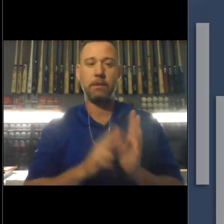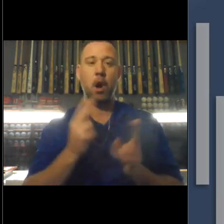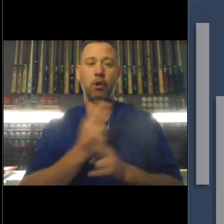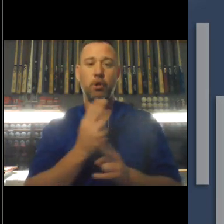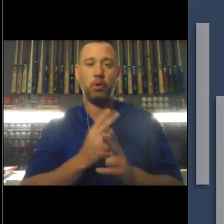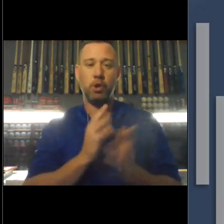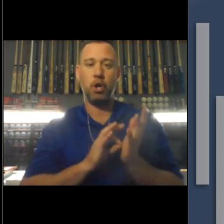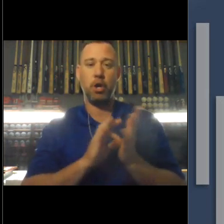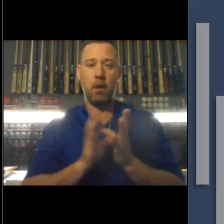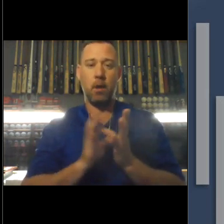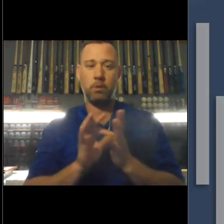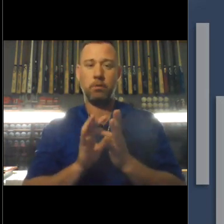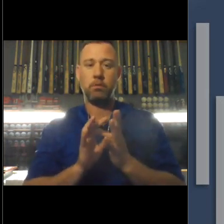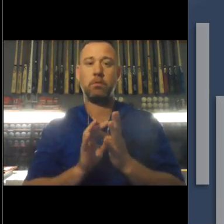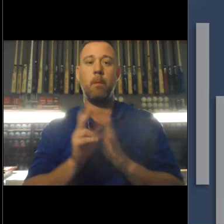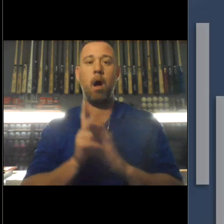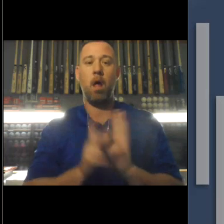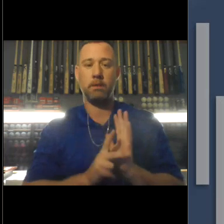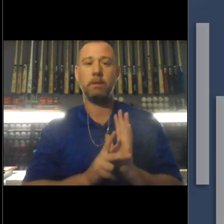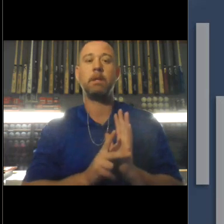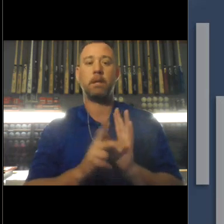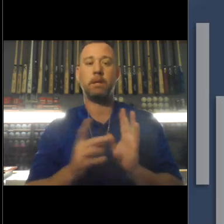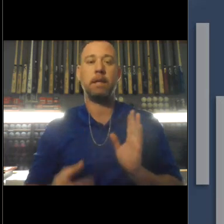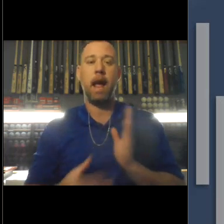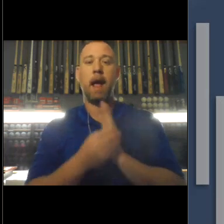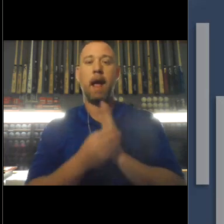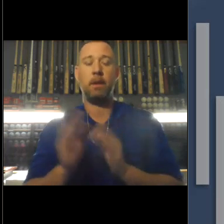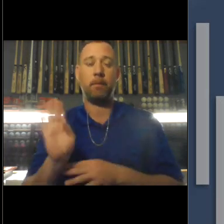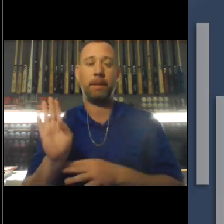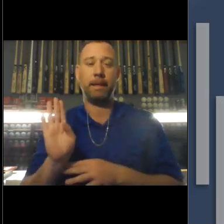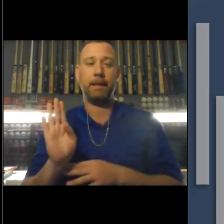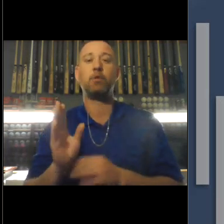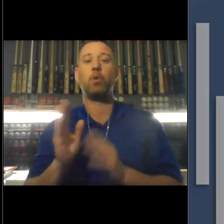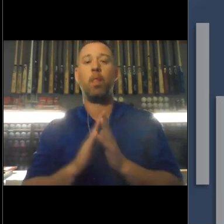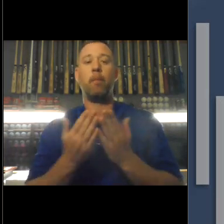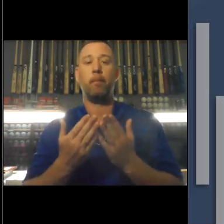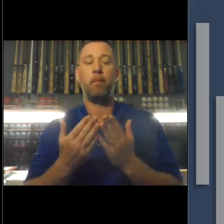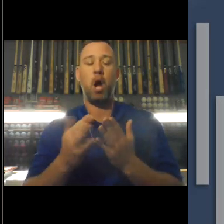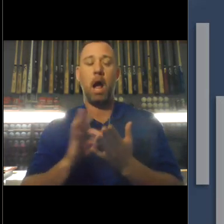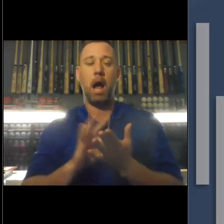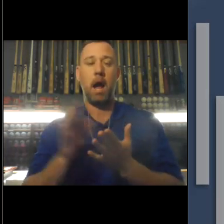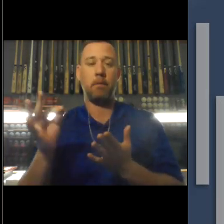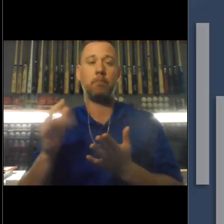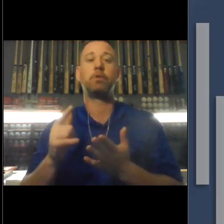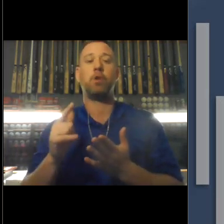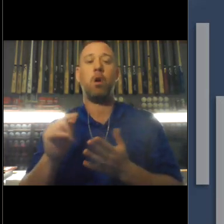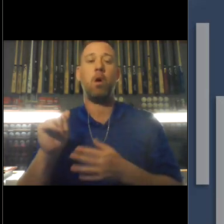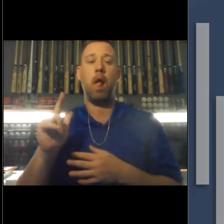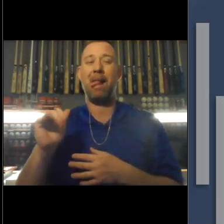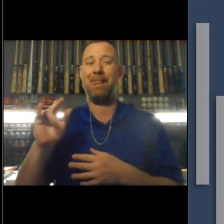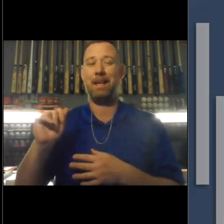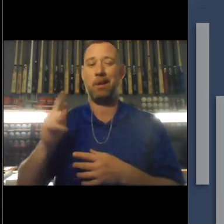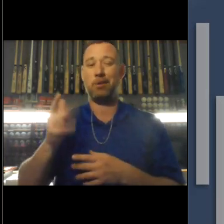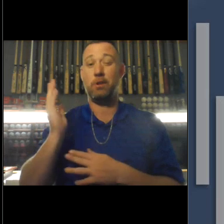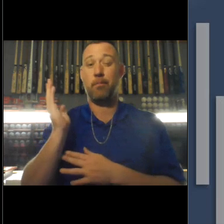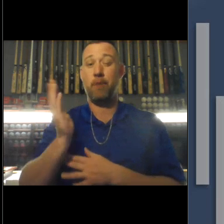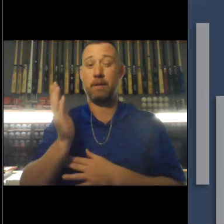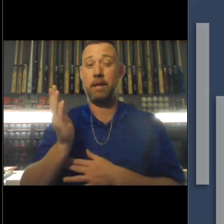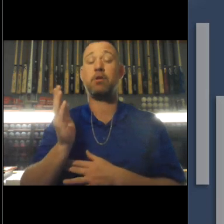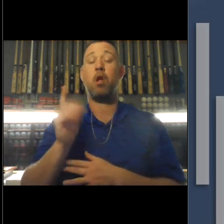counts. The policy itself is attachment B to the book item. So Alika just gave a presentation on